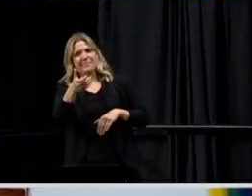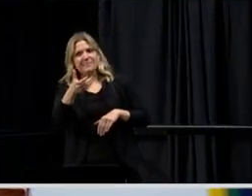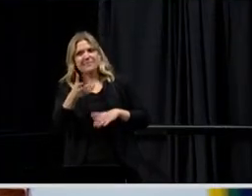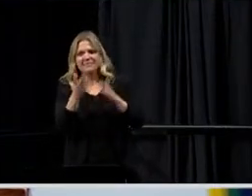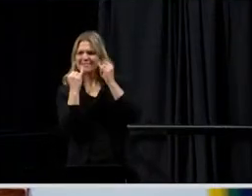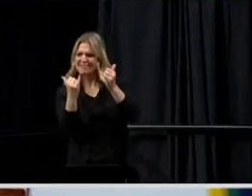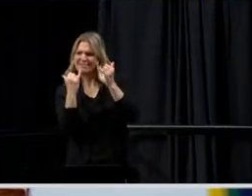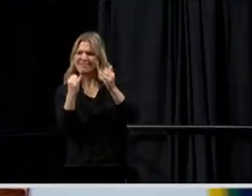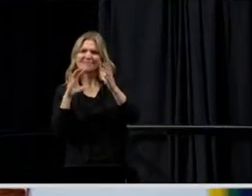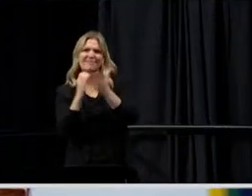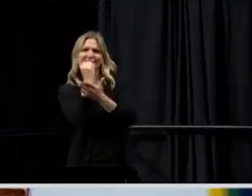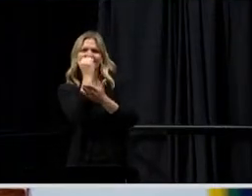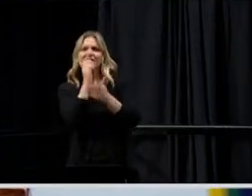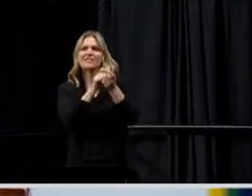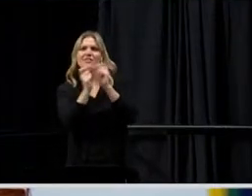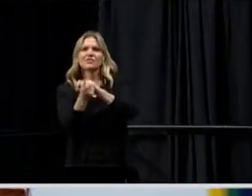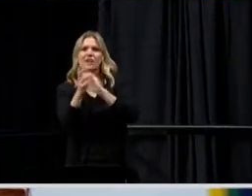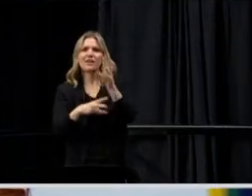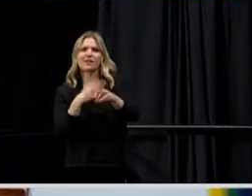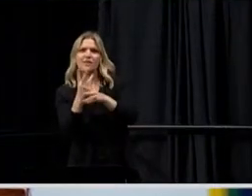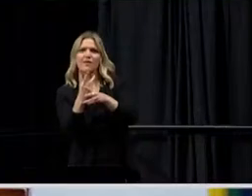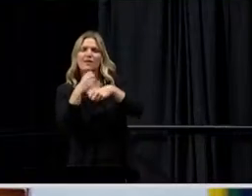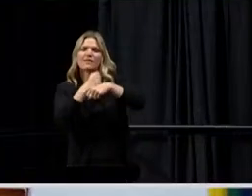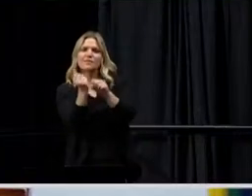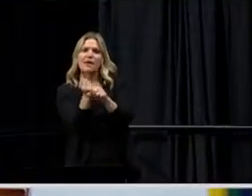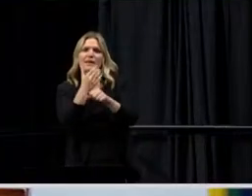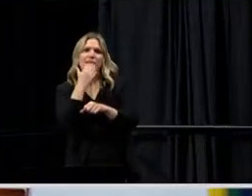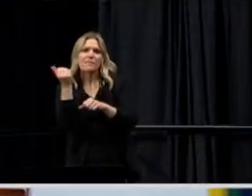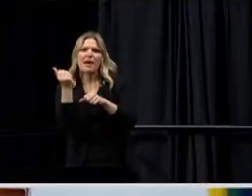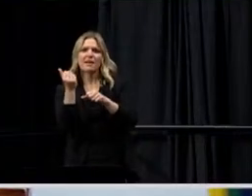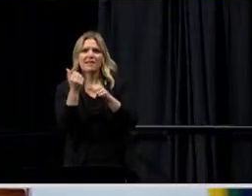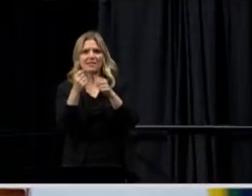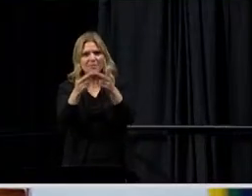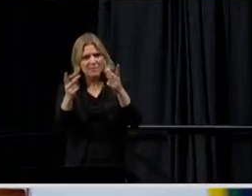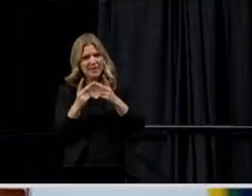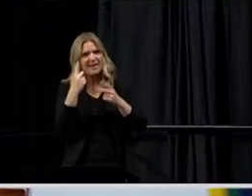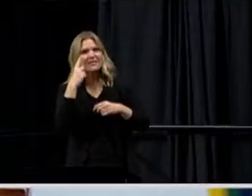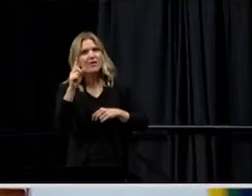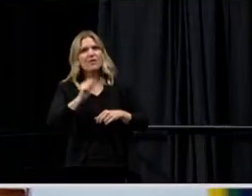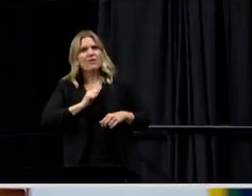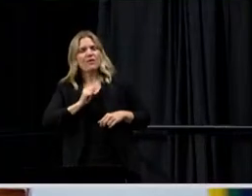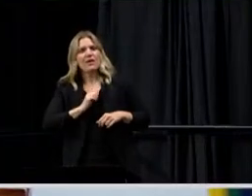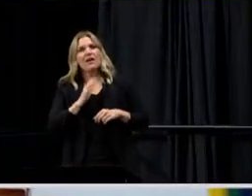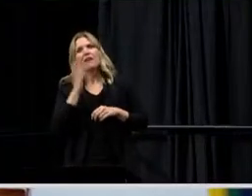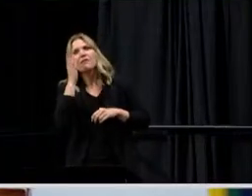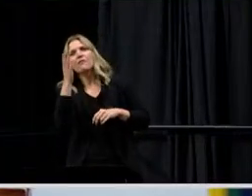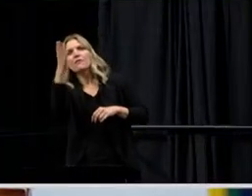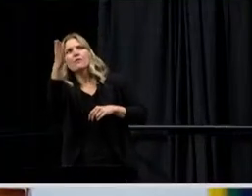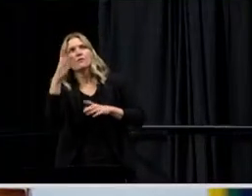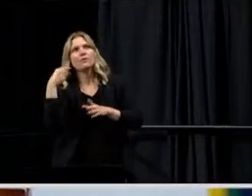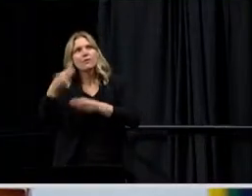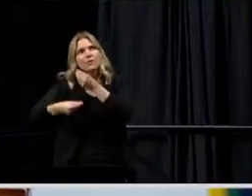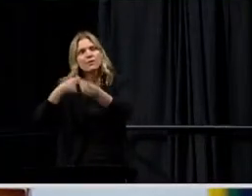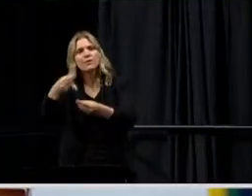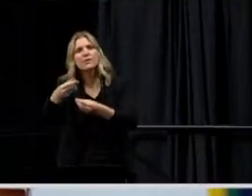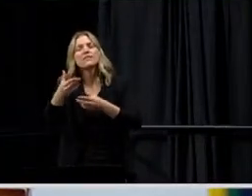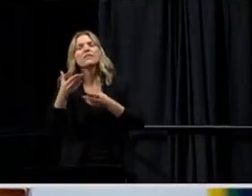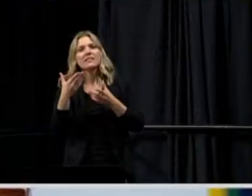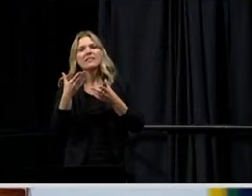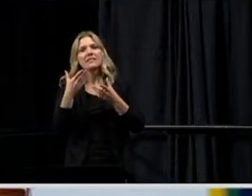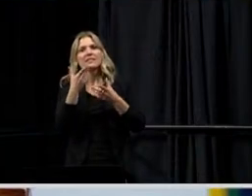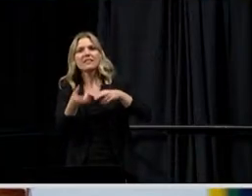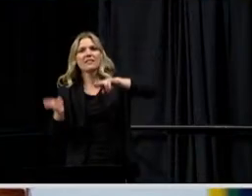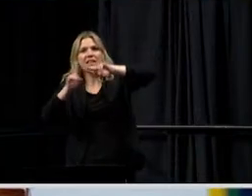Now is the time for us to change the world, to make it a better place for ourselves and for future generations. The increase